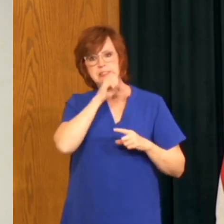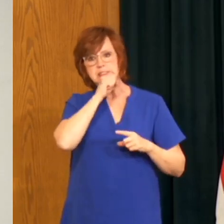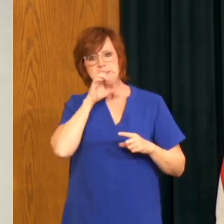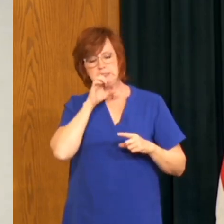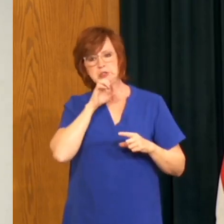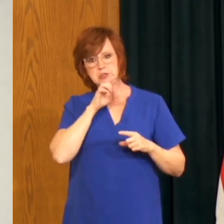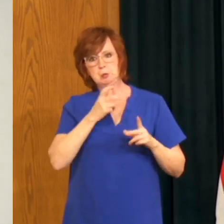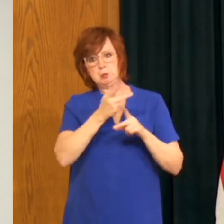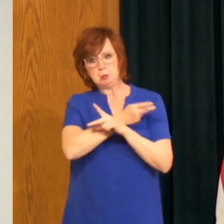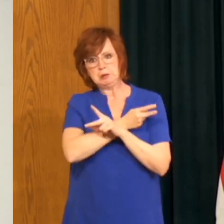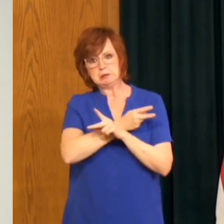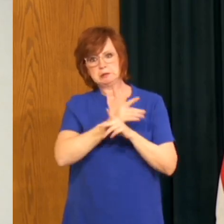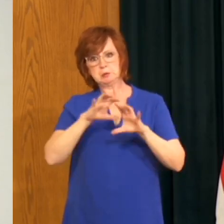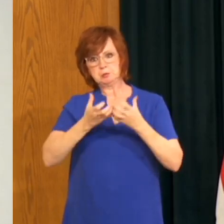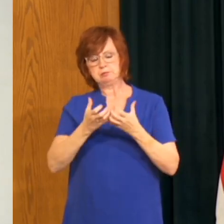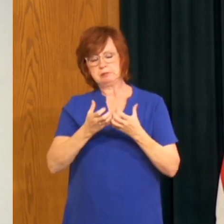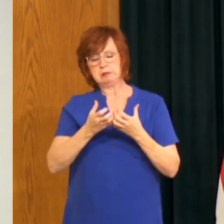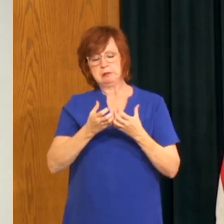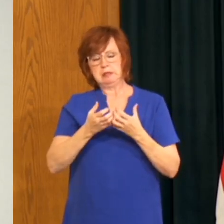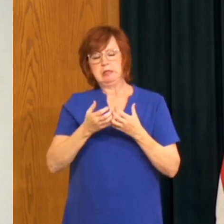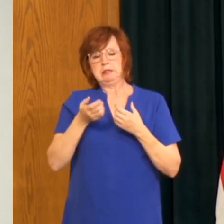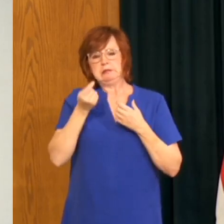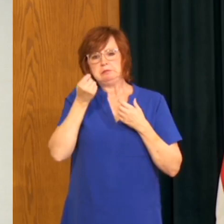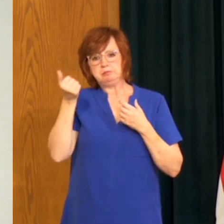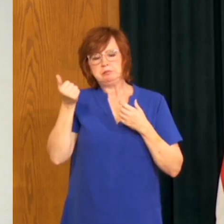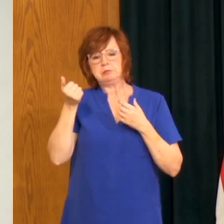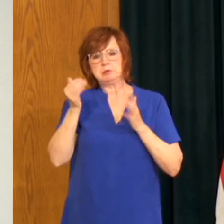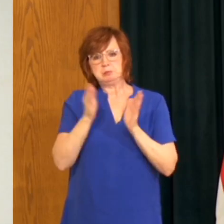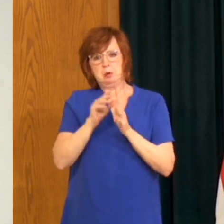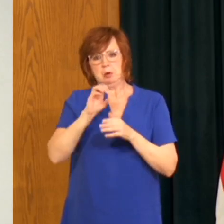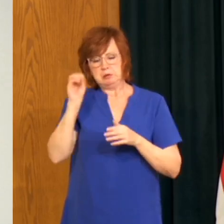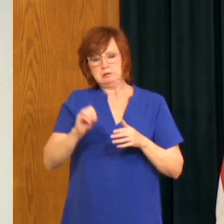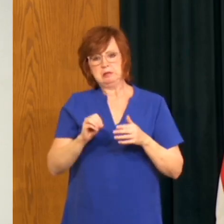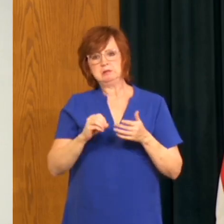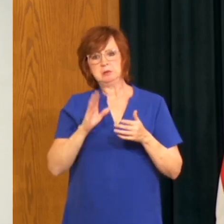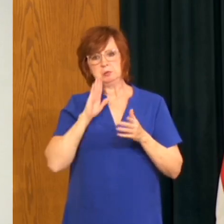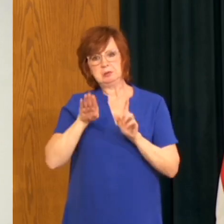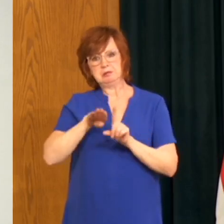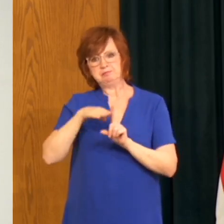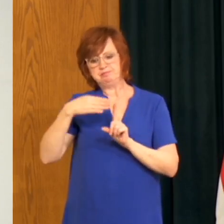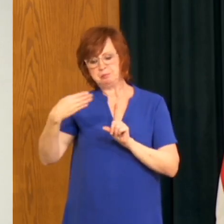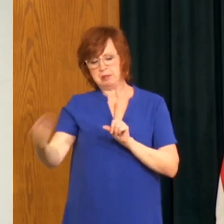have death as an outcome, as a very tragic outcome.